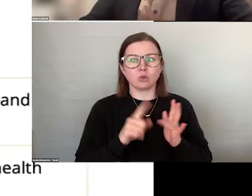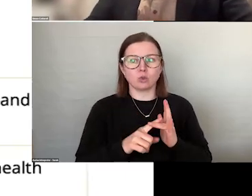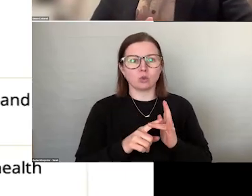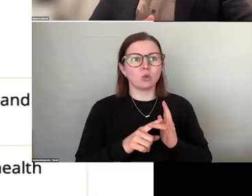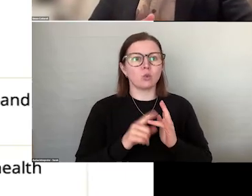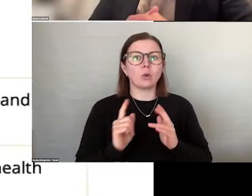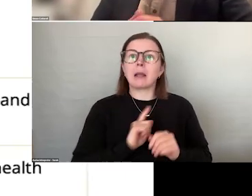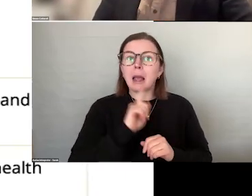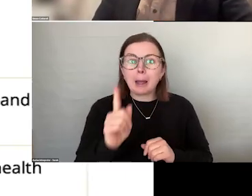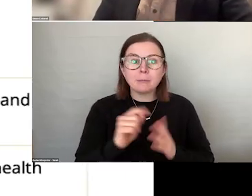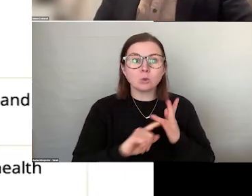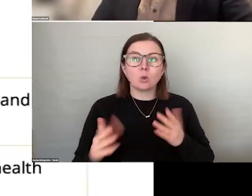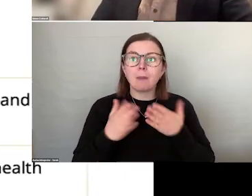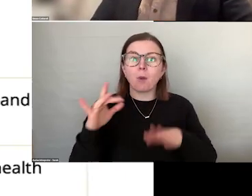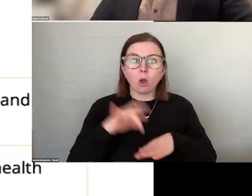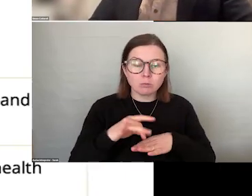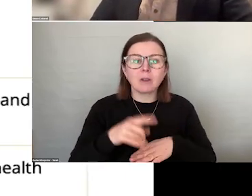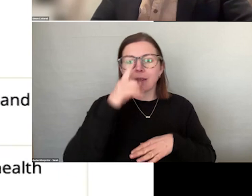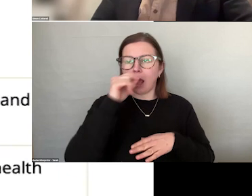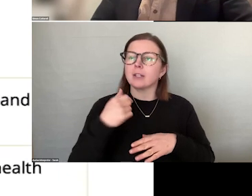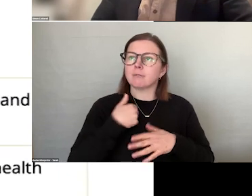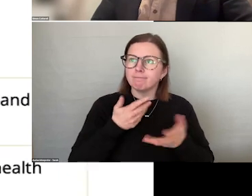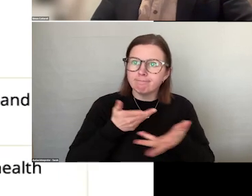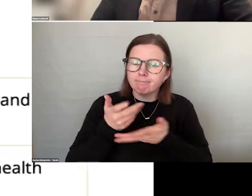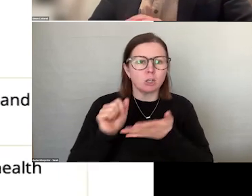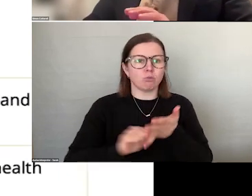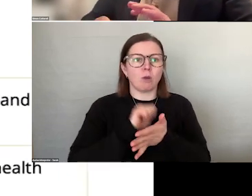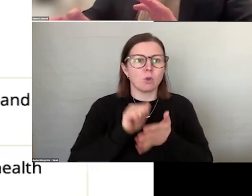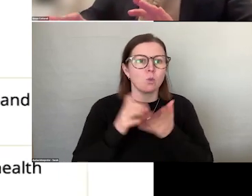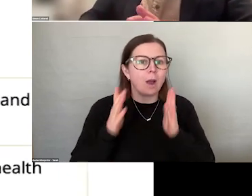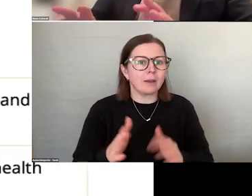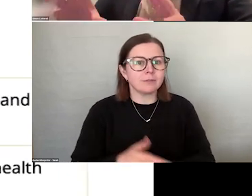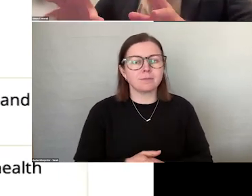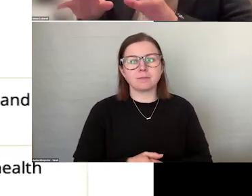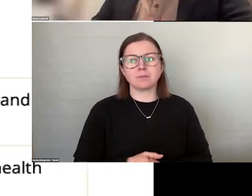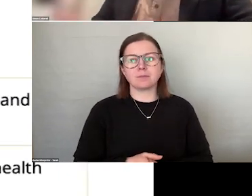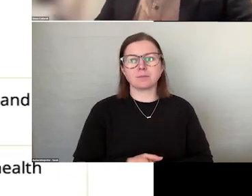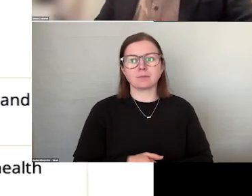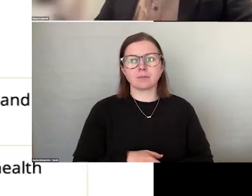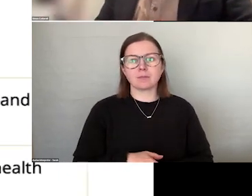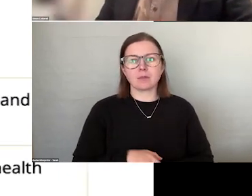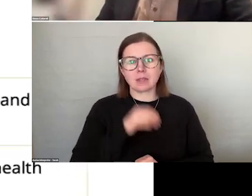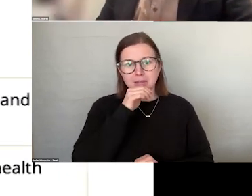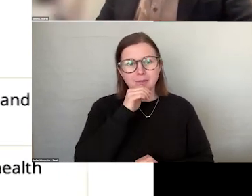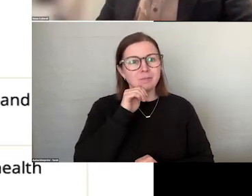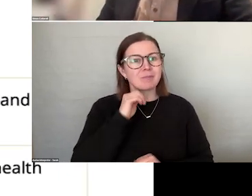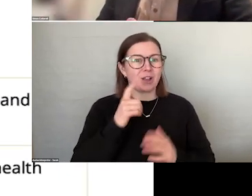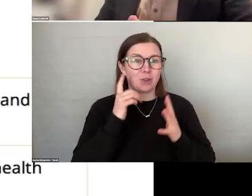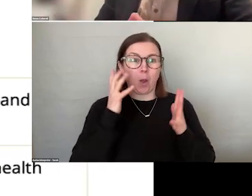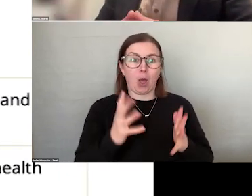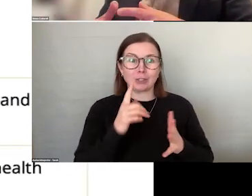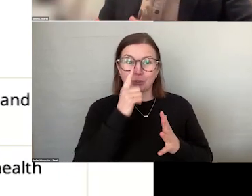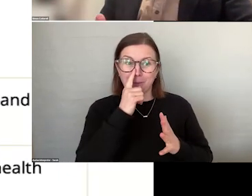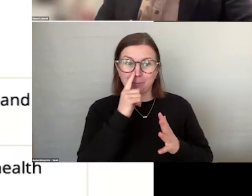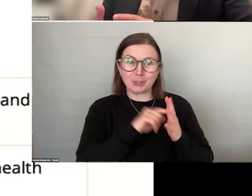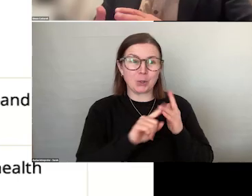public hospital and be managed appropriately. So lots of people to talk to there.